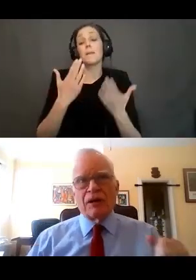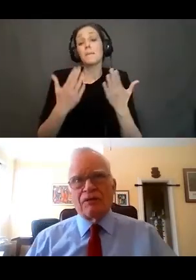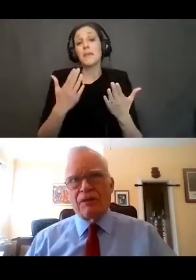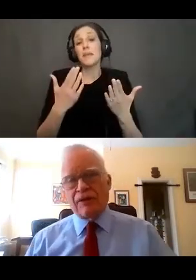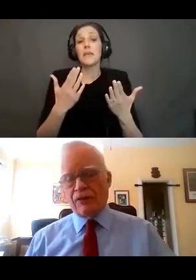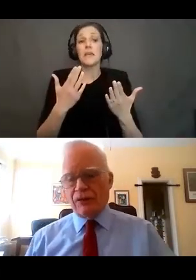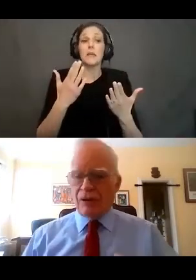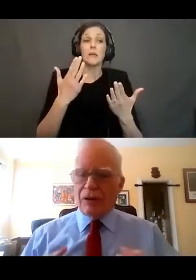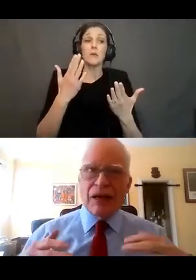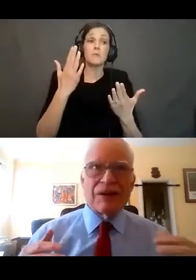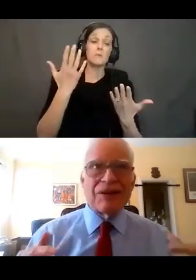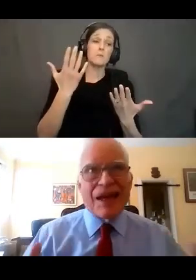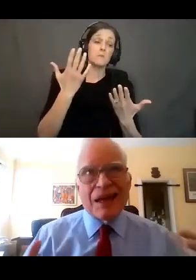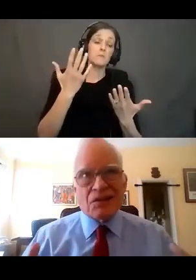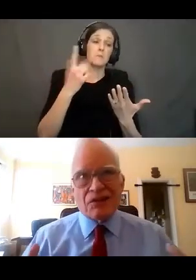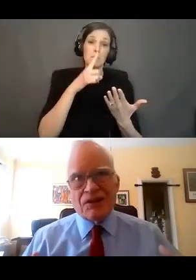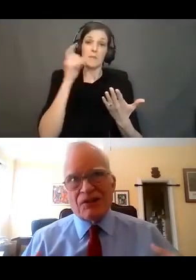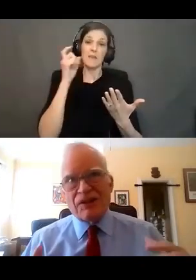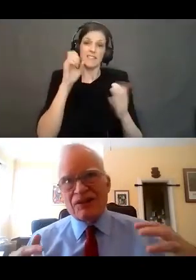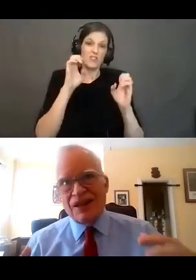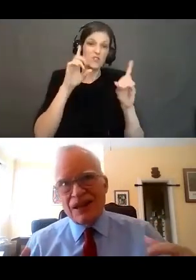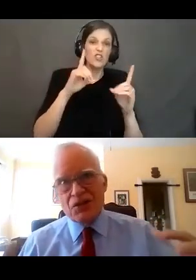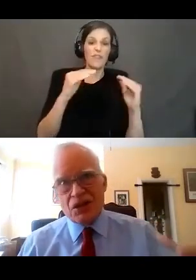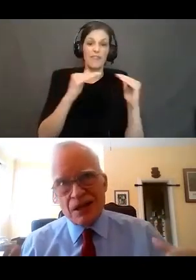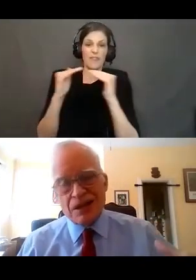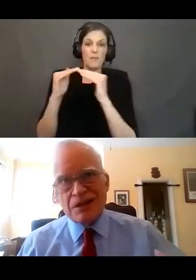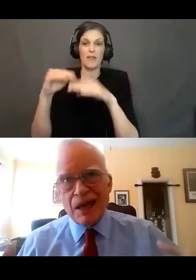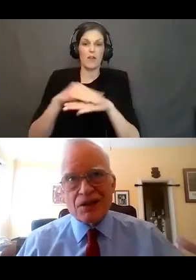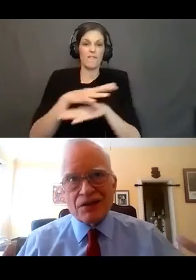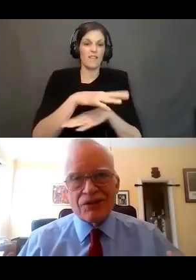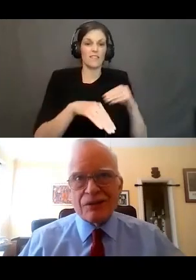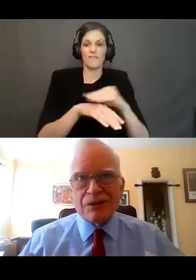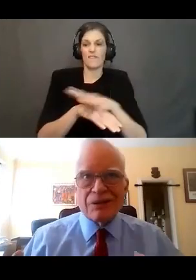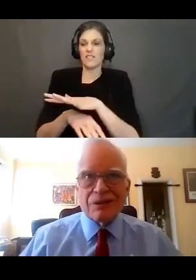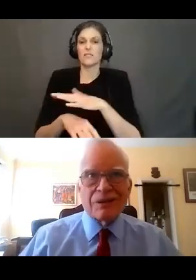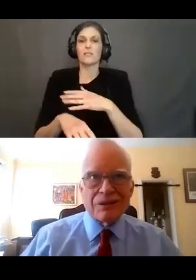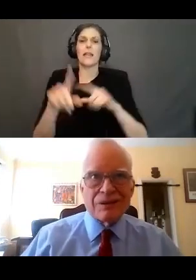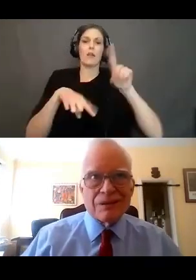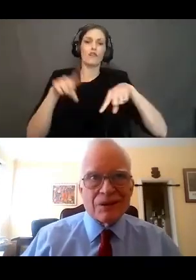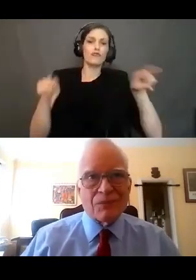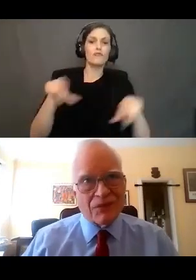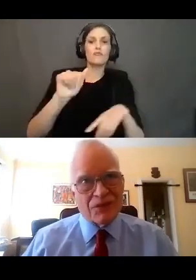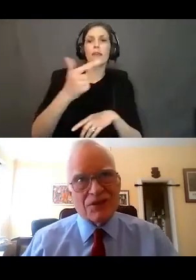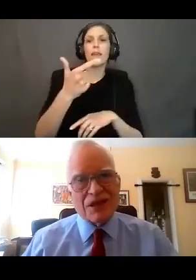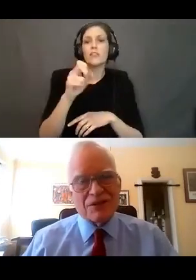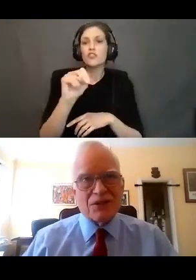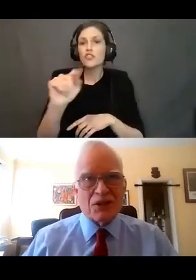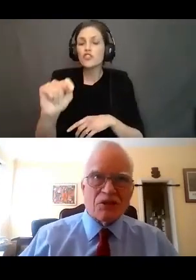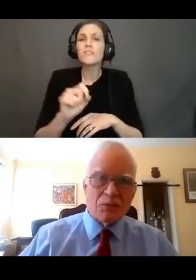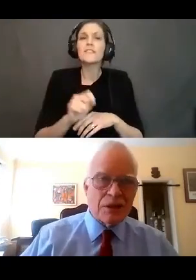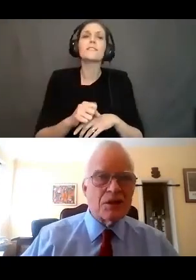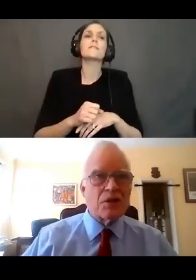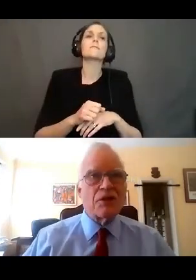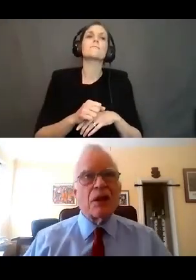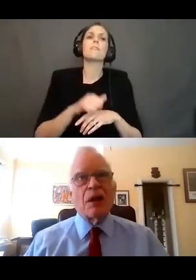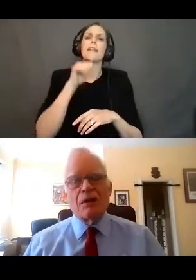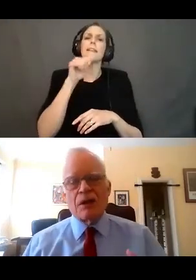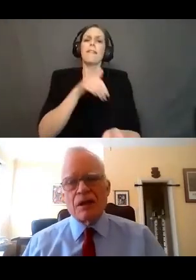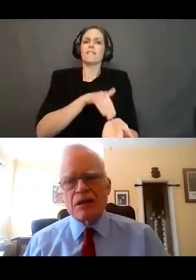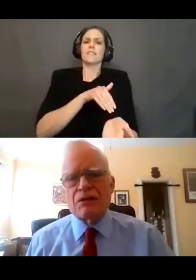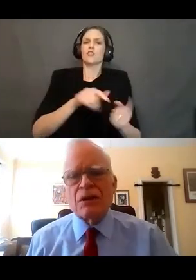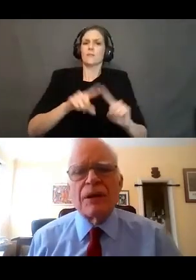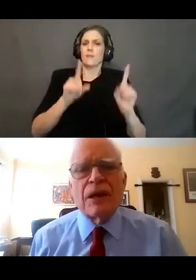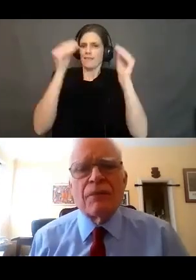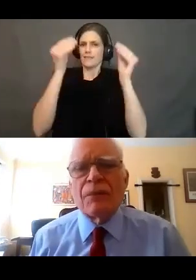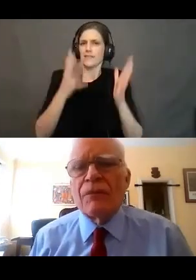these peer effects and these agents, these effects of heterogeneous agents, not the physicians, but the teachers, that